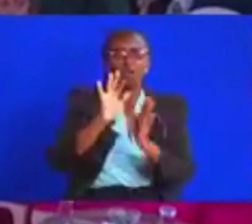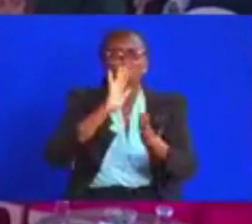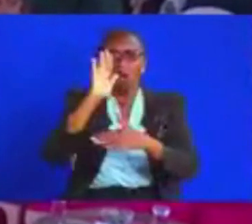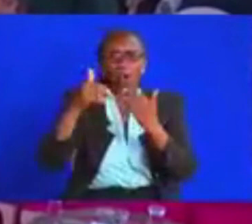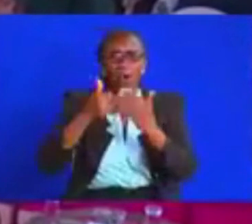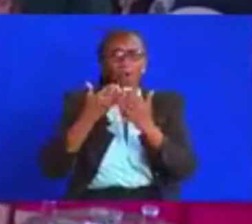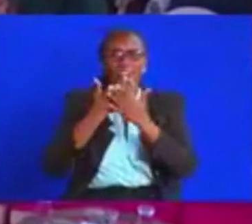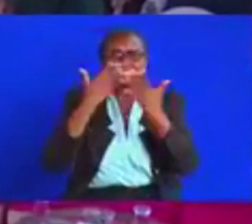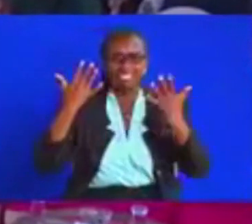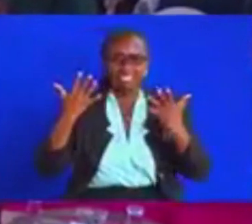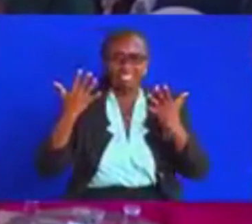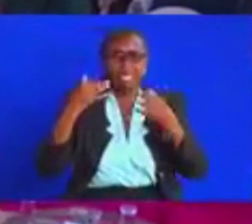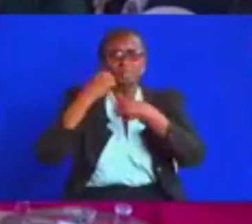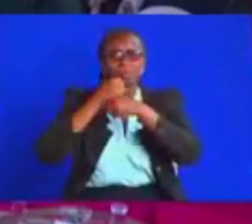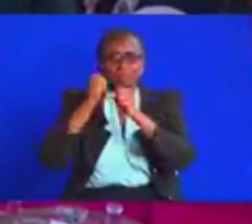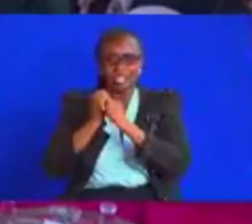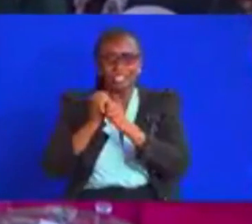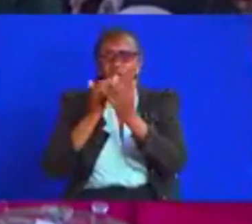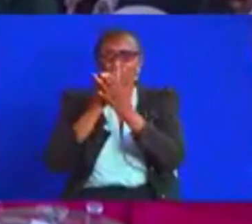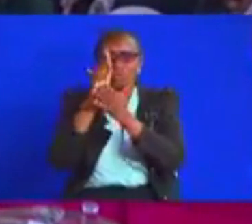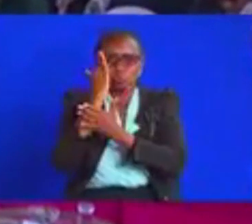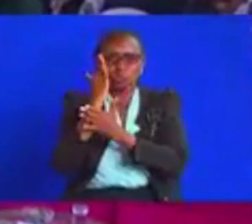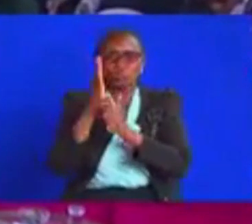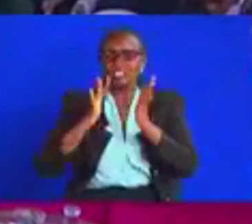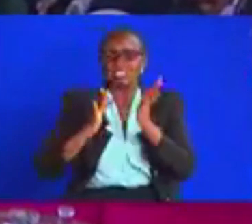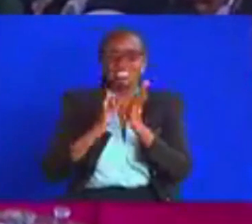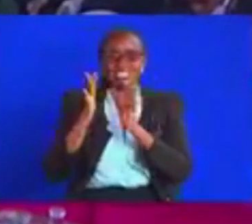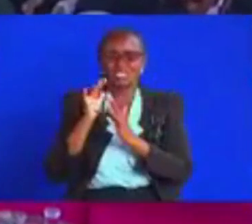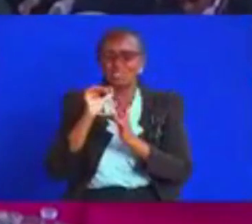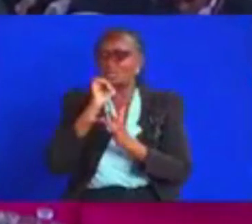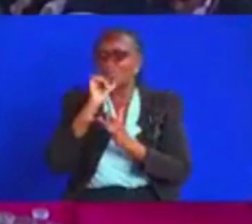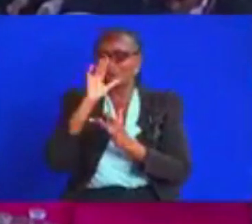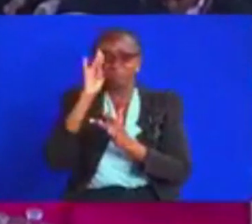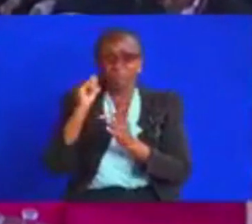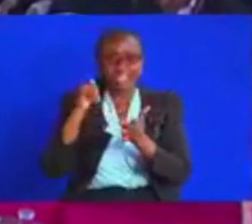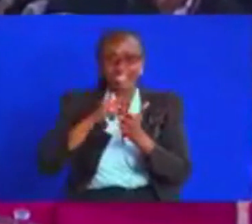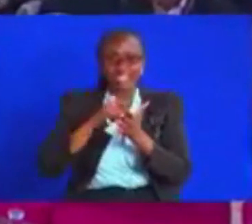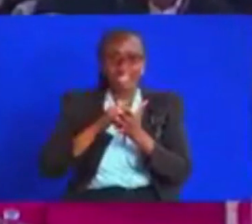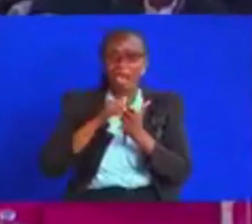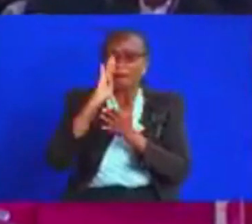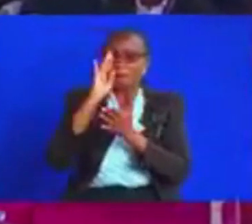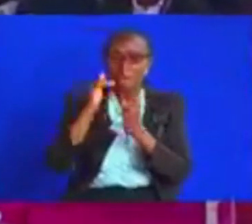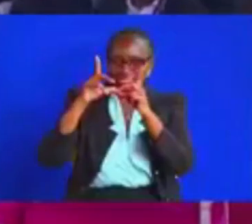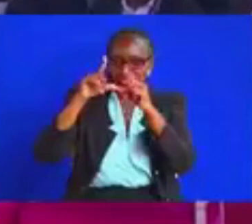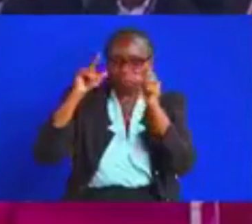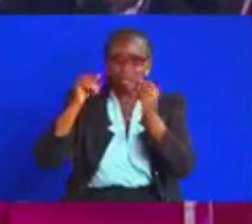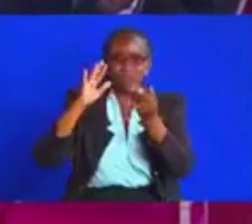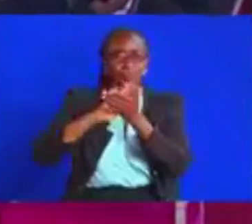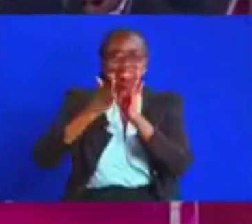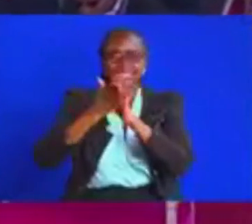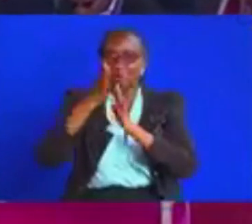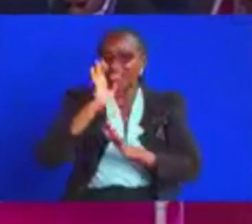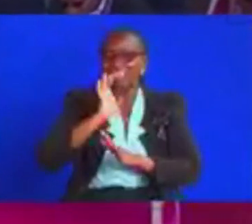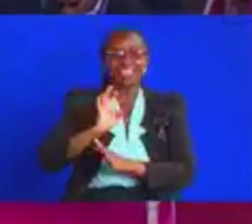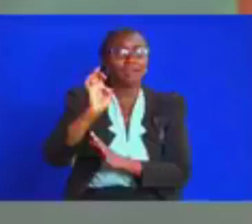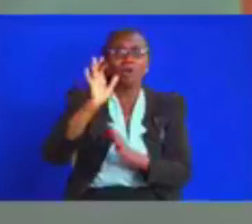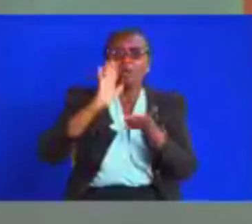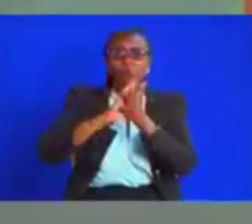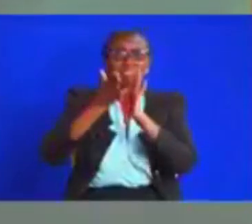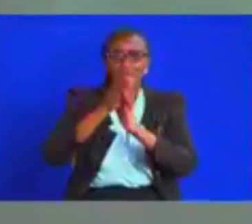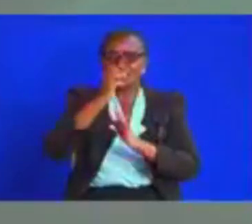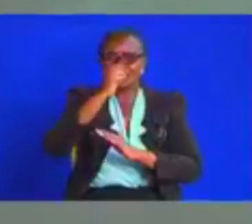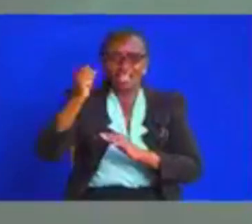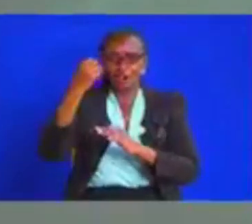things were made by him, not by it, by him, the Word. And without him, that means outside of